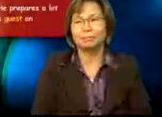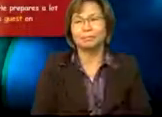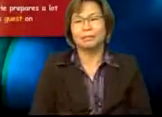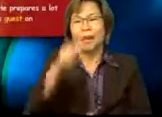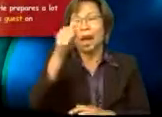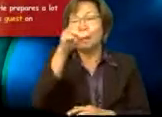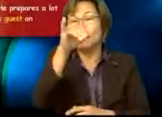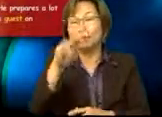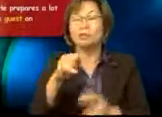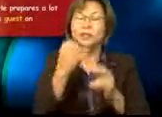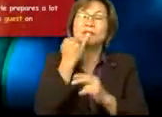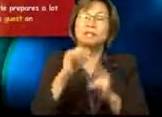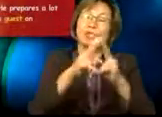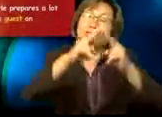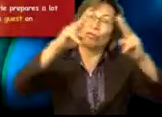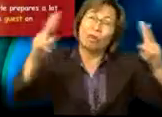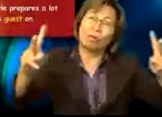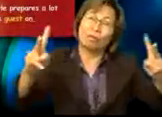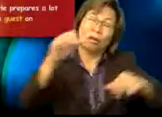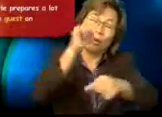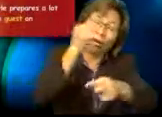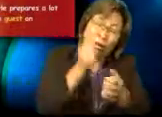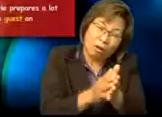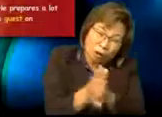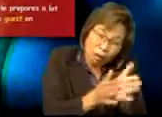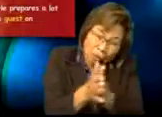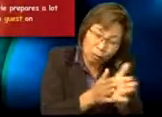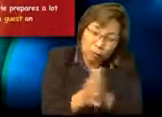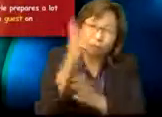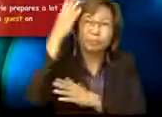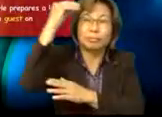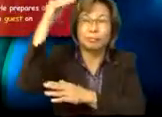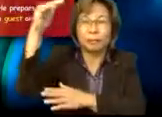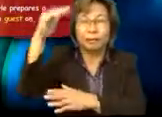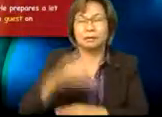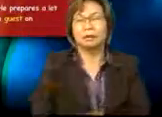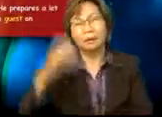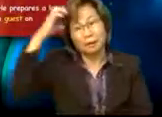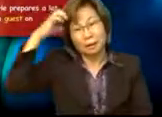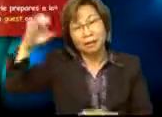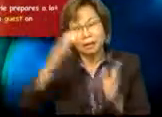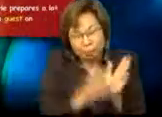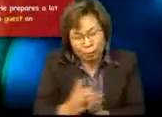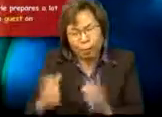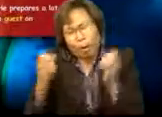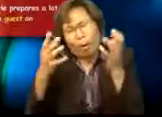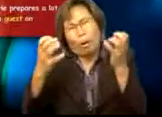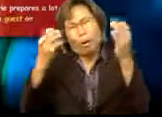a very hard-working man. He prepares a lot of new